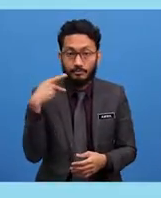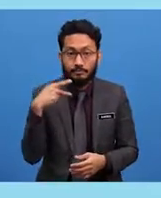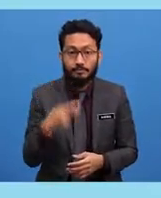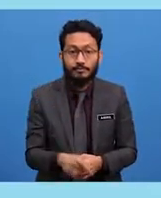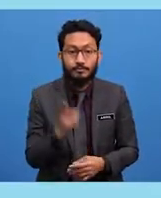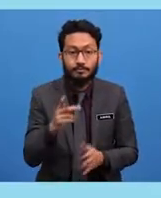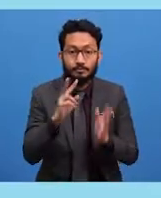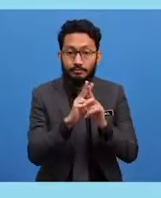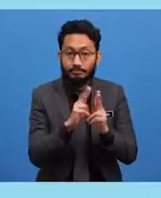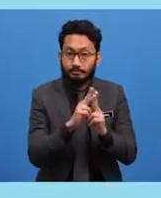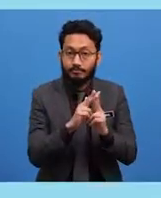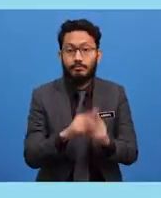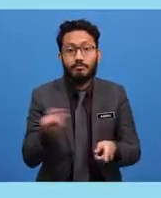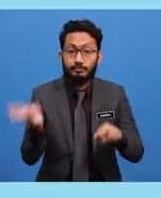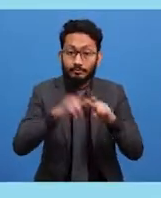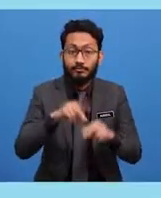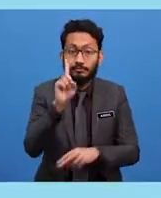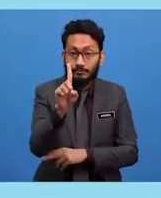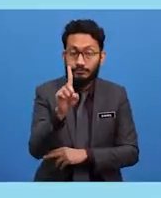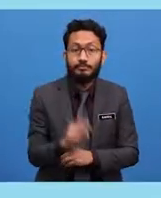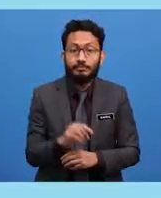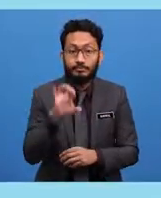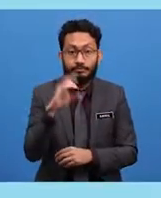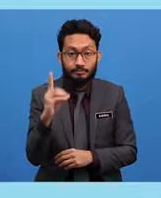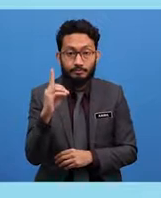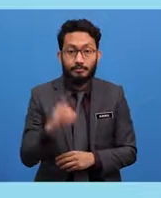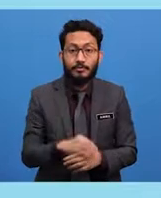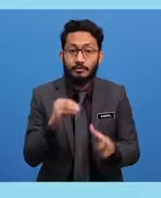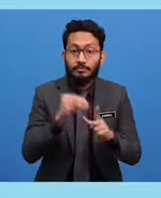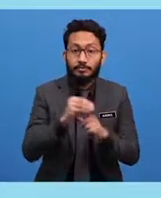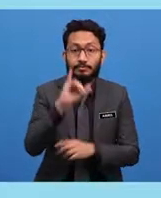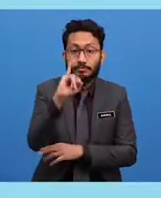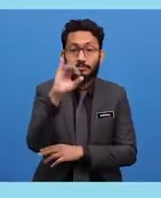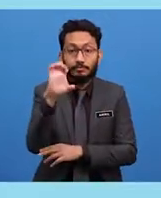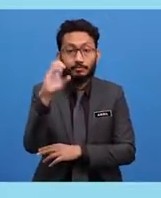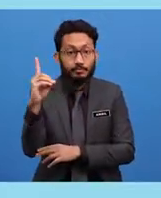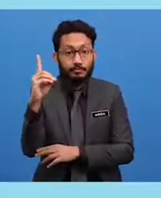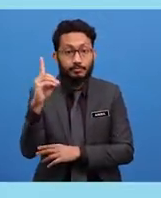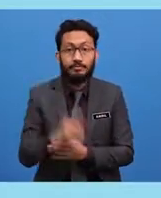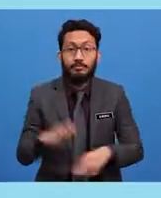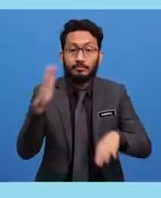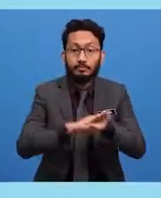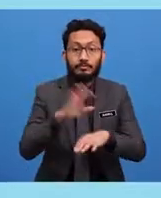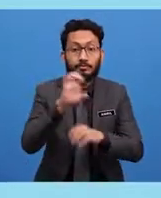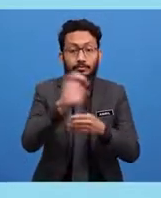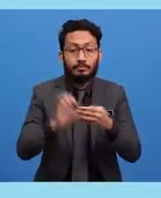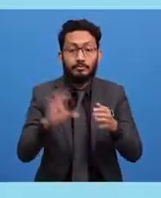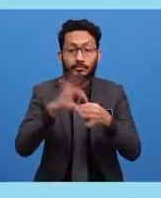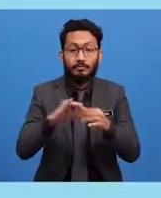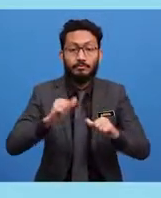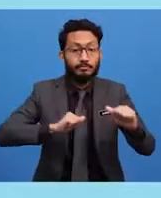add D, ED, or IED at the end of the action